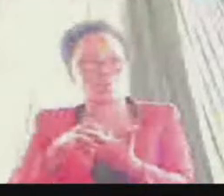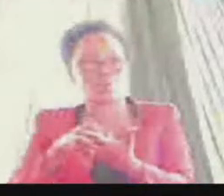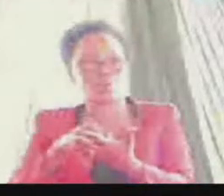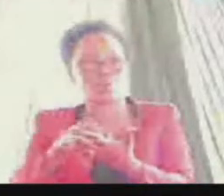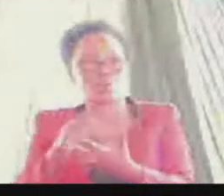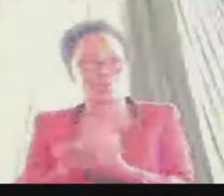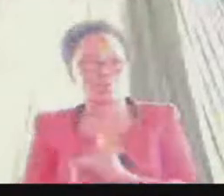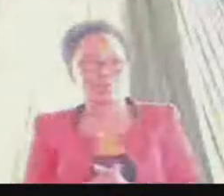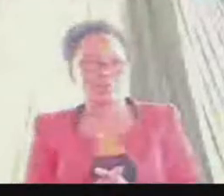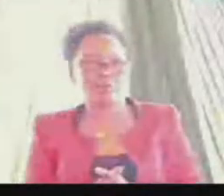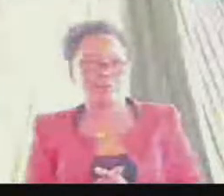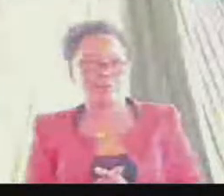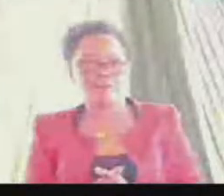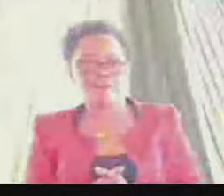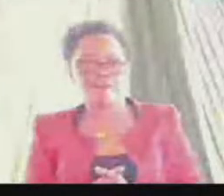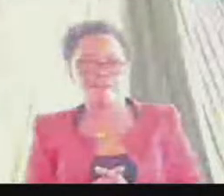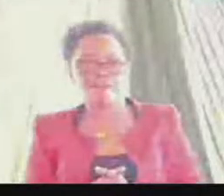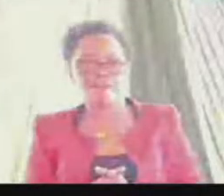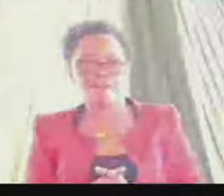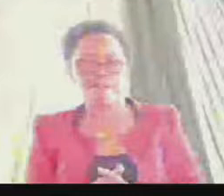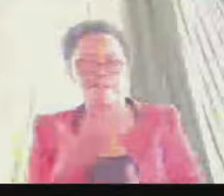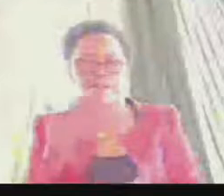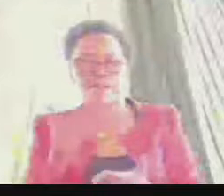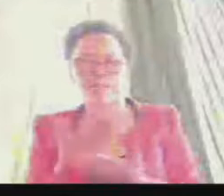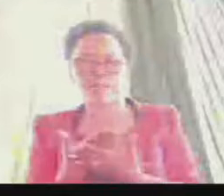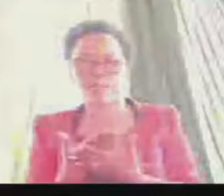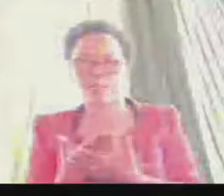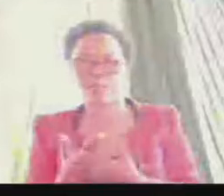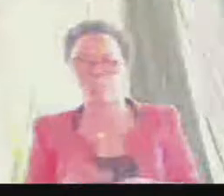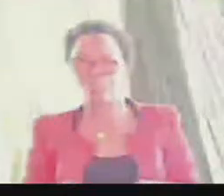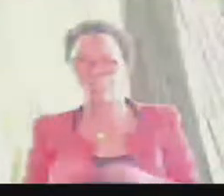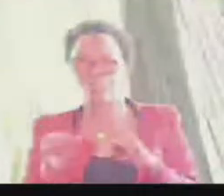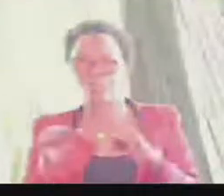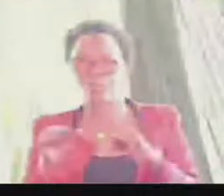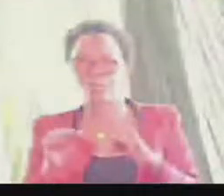heard. Thank you, my lord. Thank you, Chair.